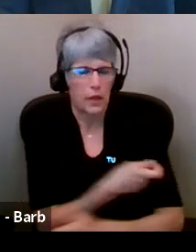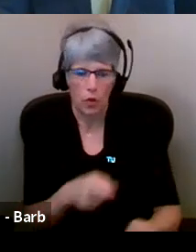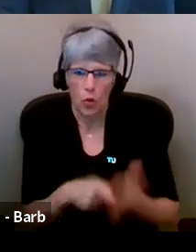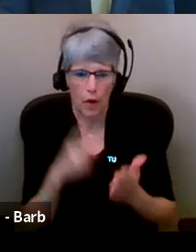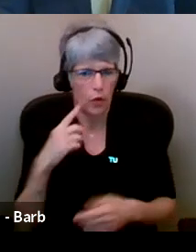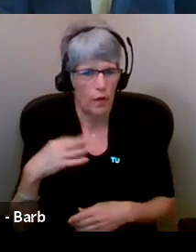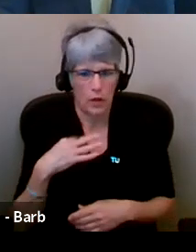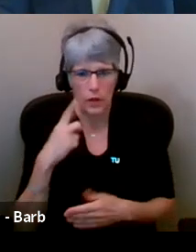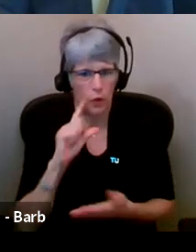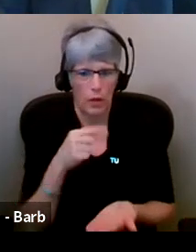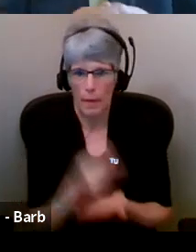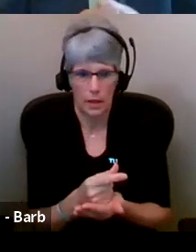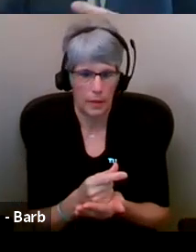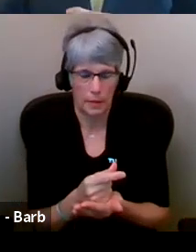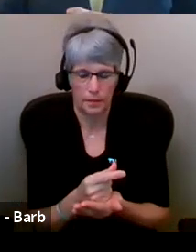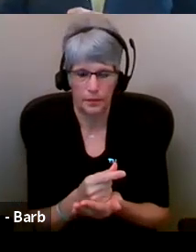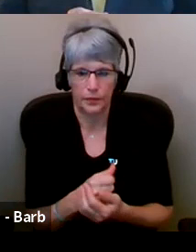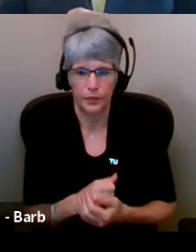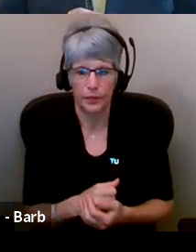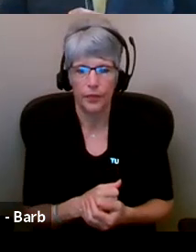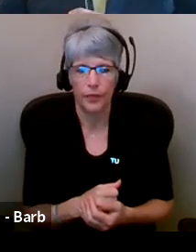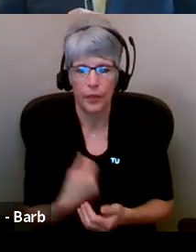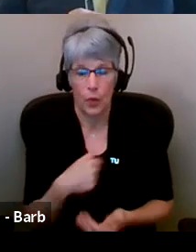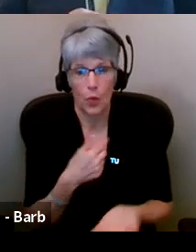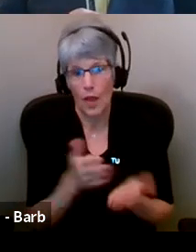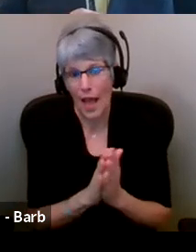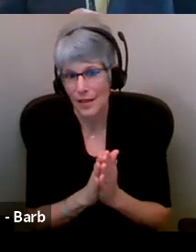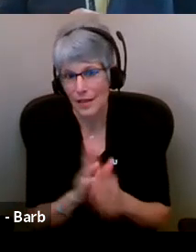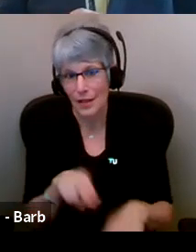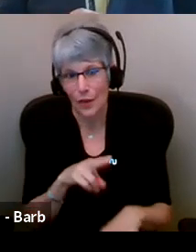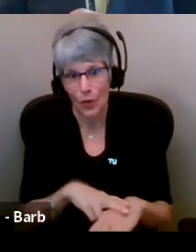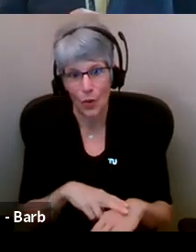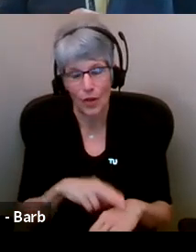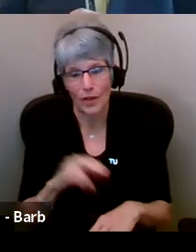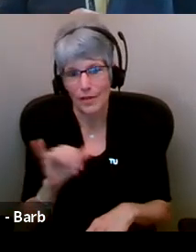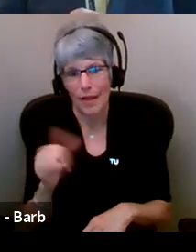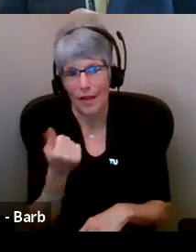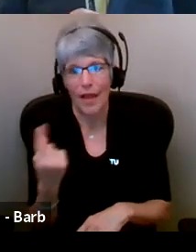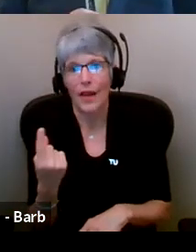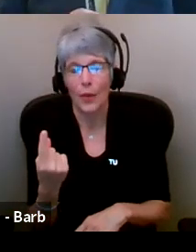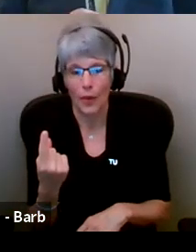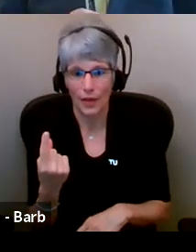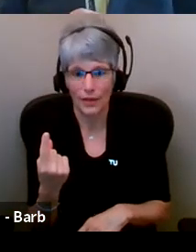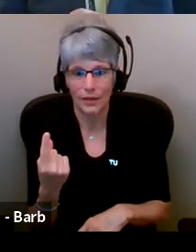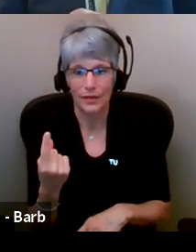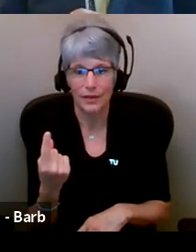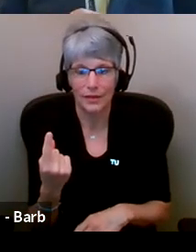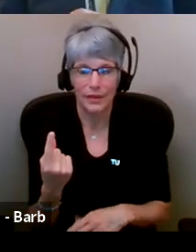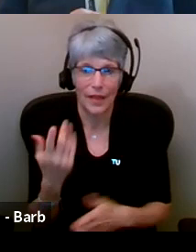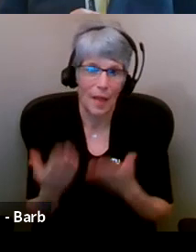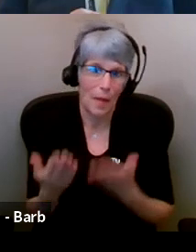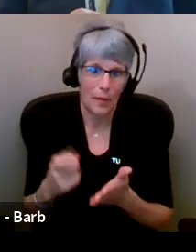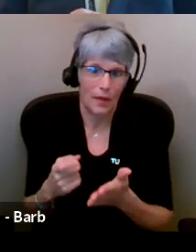volunteering for commencement. We just ask, of course, as any other person who's might be subject to sentinel testing,